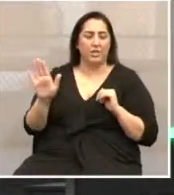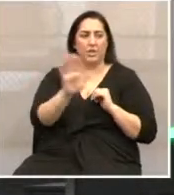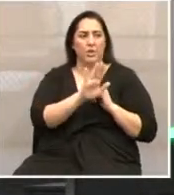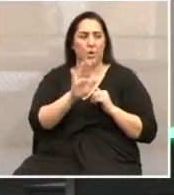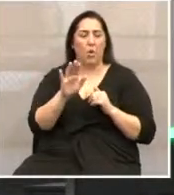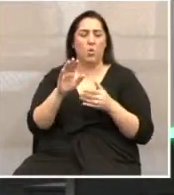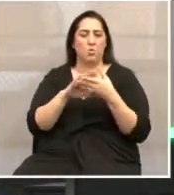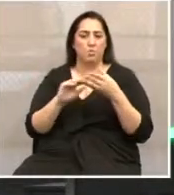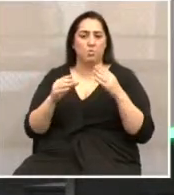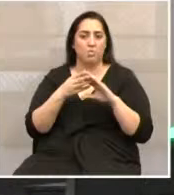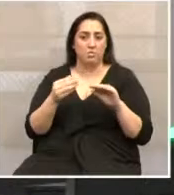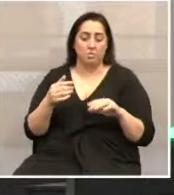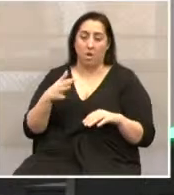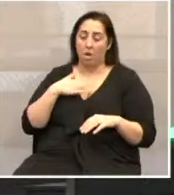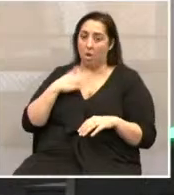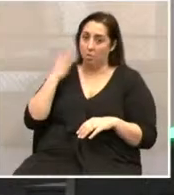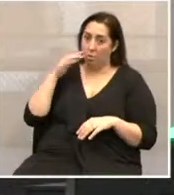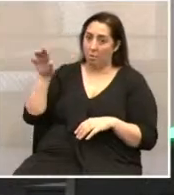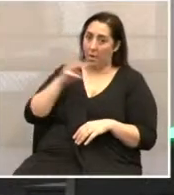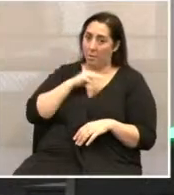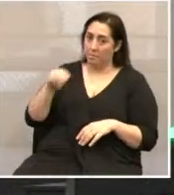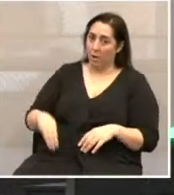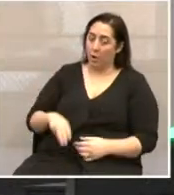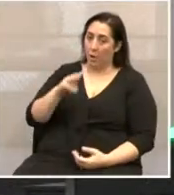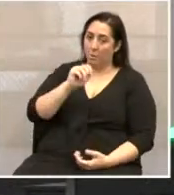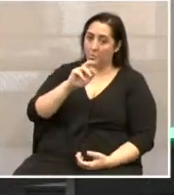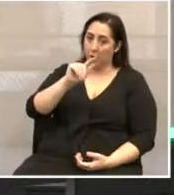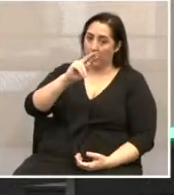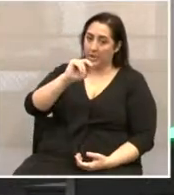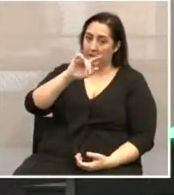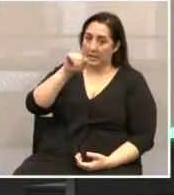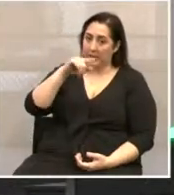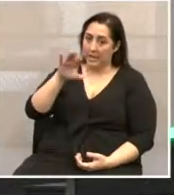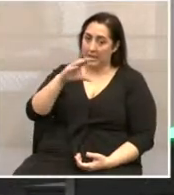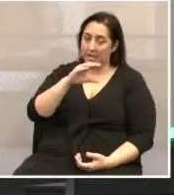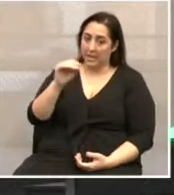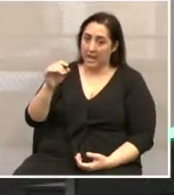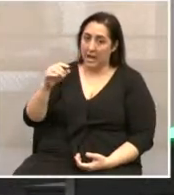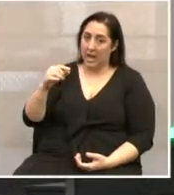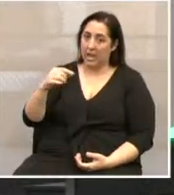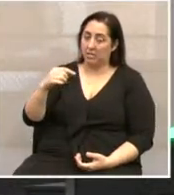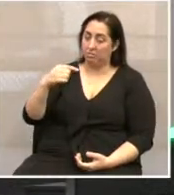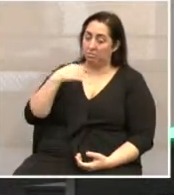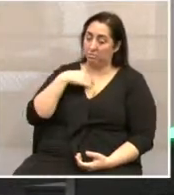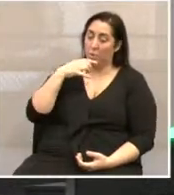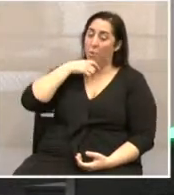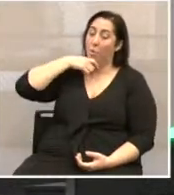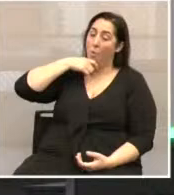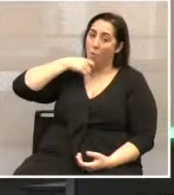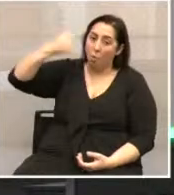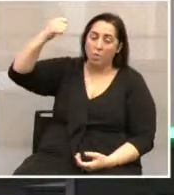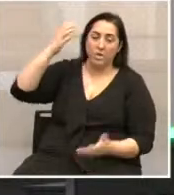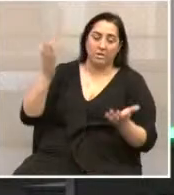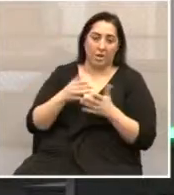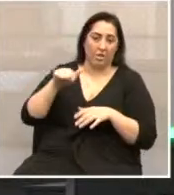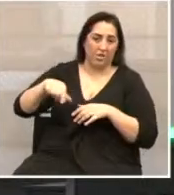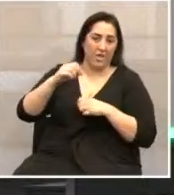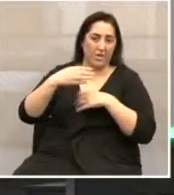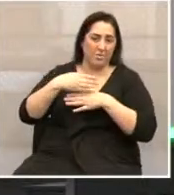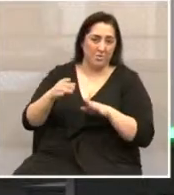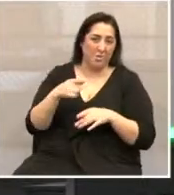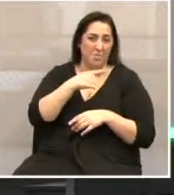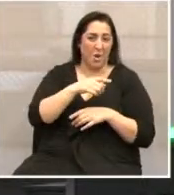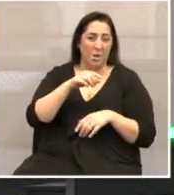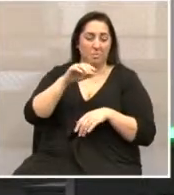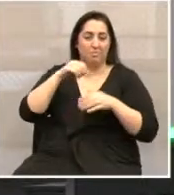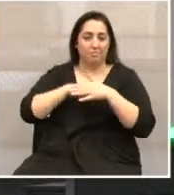the oldest ones here in the room. He was born in 1949. I was born in 1947. And so I guess the older you